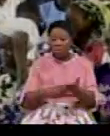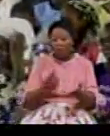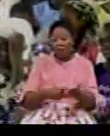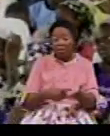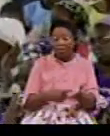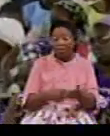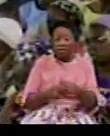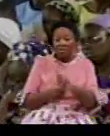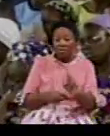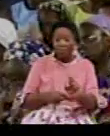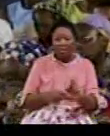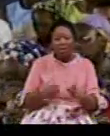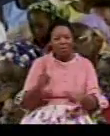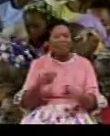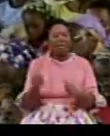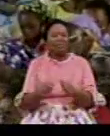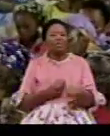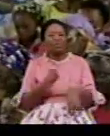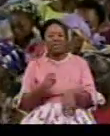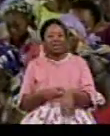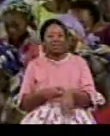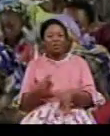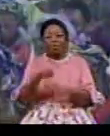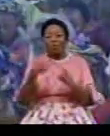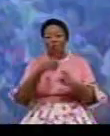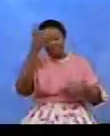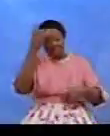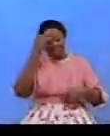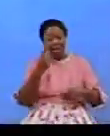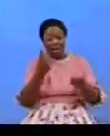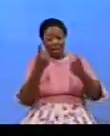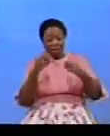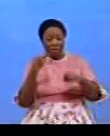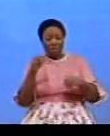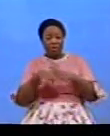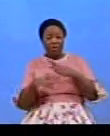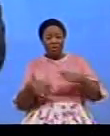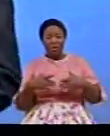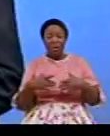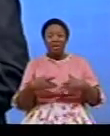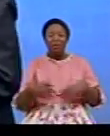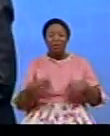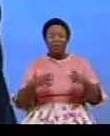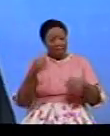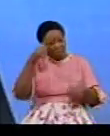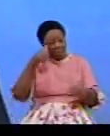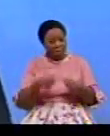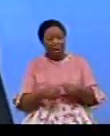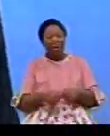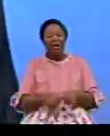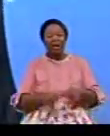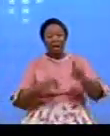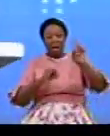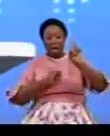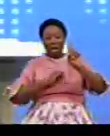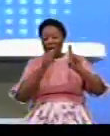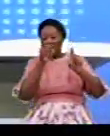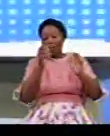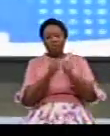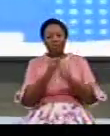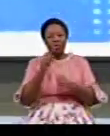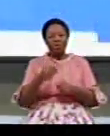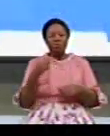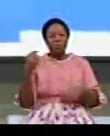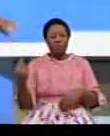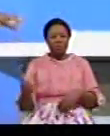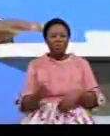goeth forth out of my mouth. My word, what word is that? The word of his